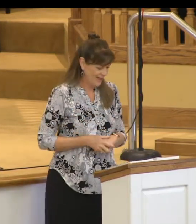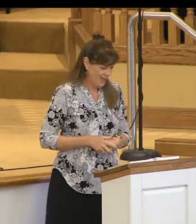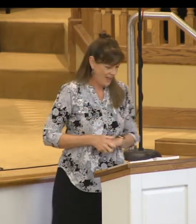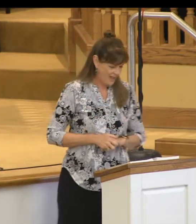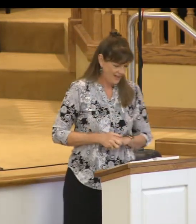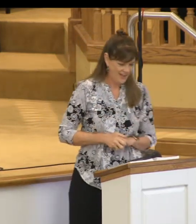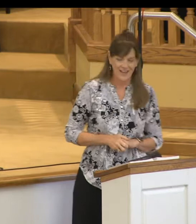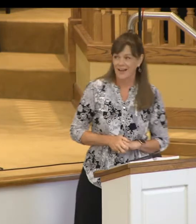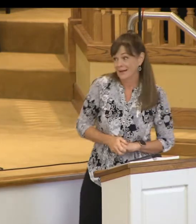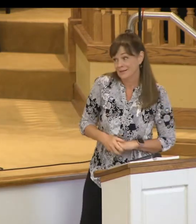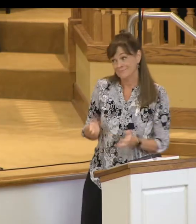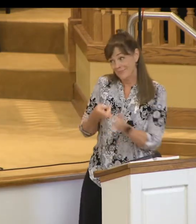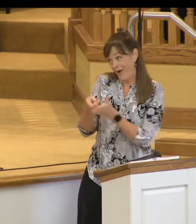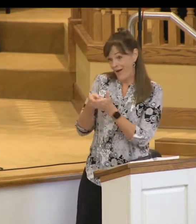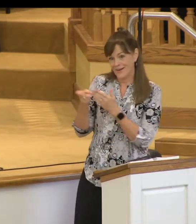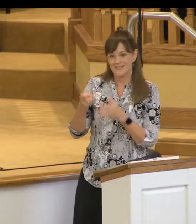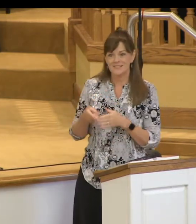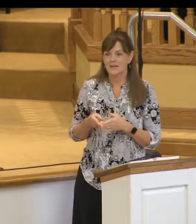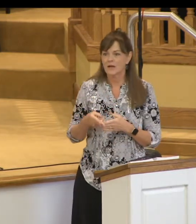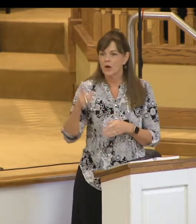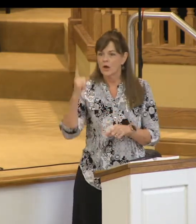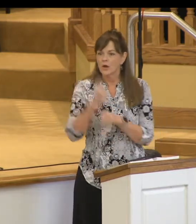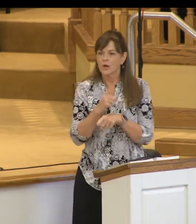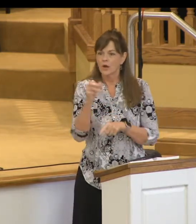I'm just being honest. Yes, Brother Sampson?